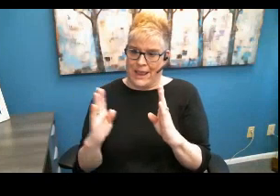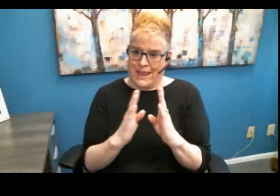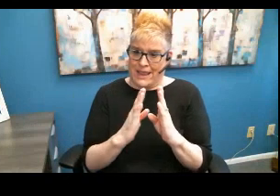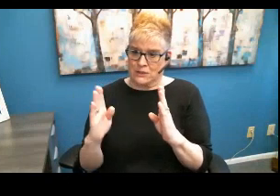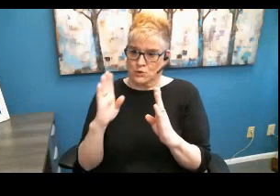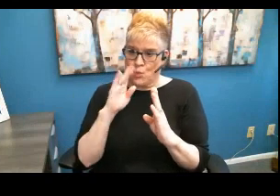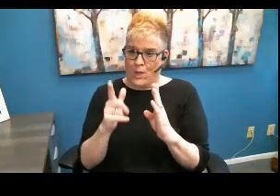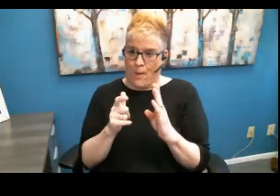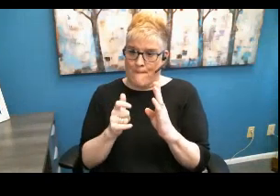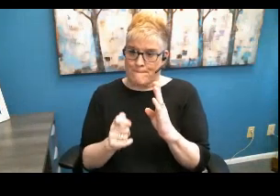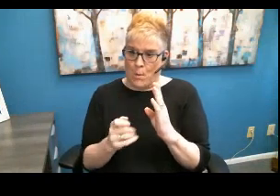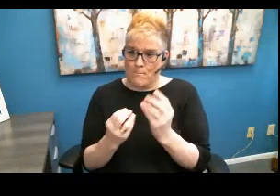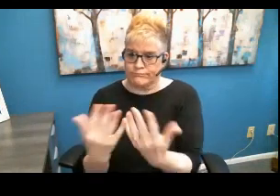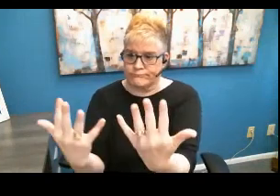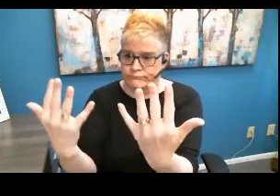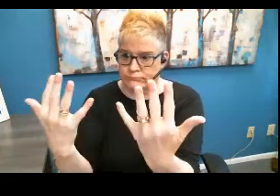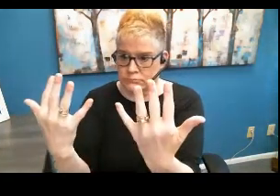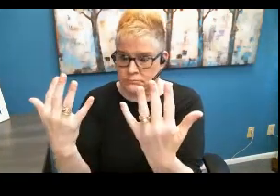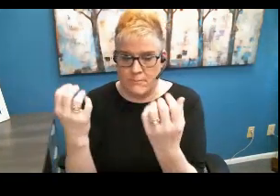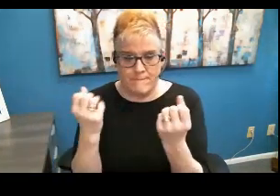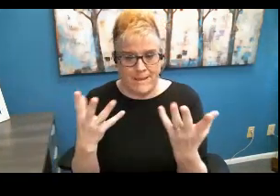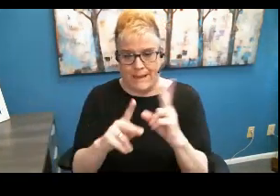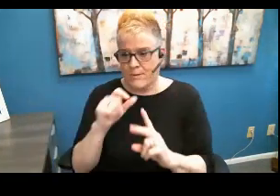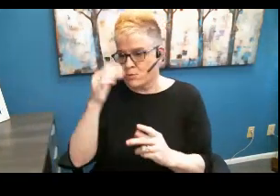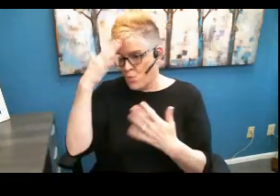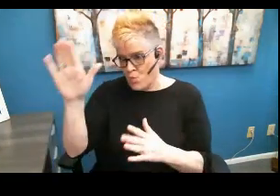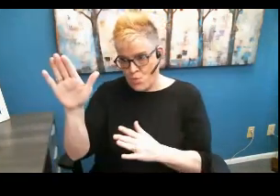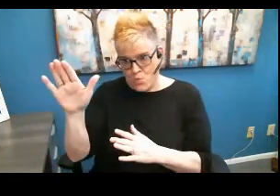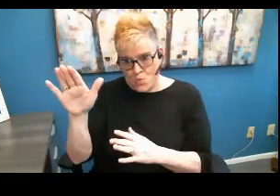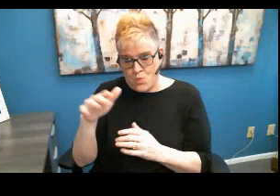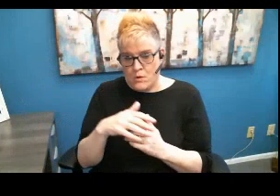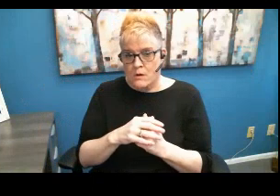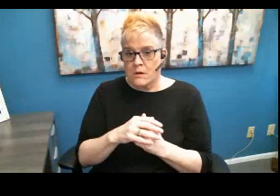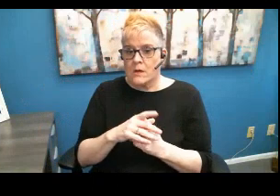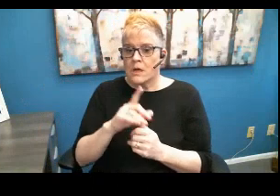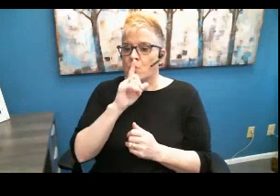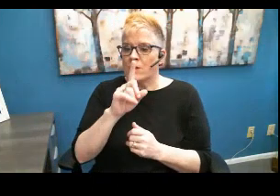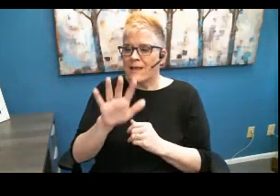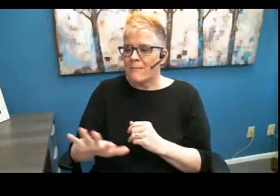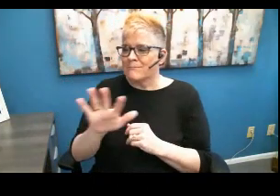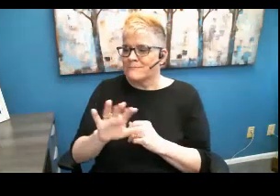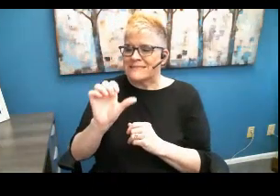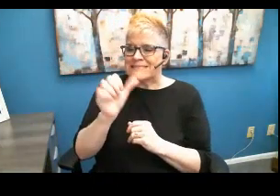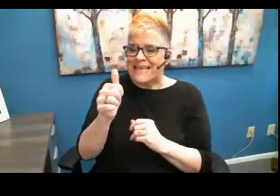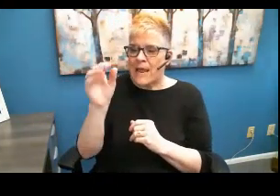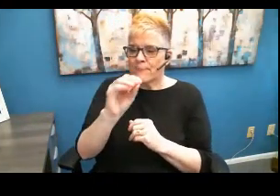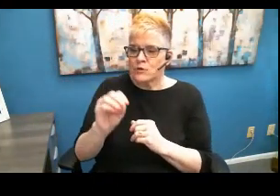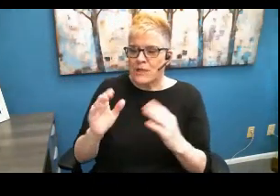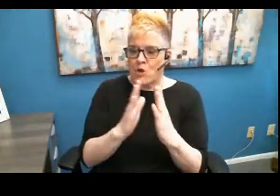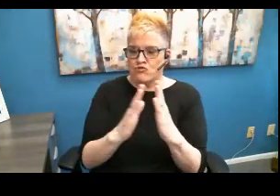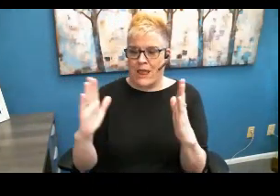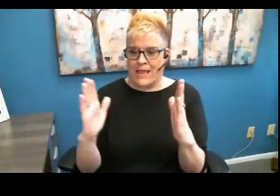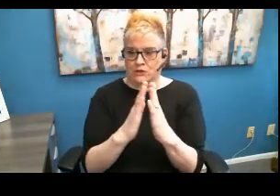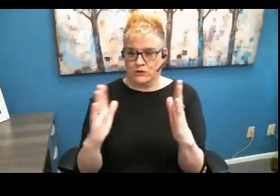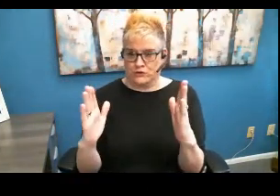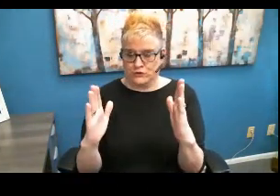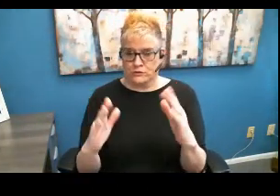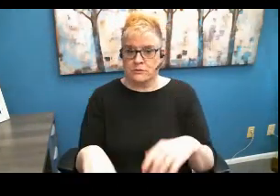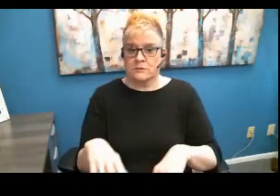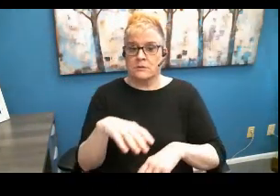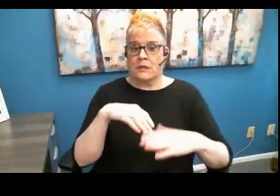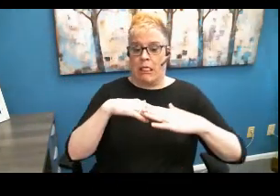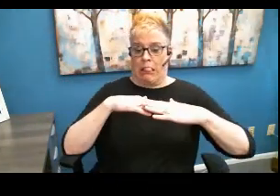ignite. A lot of folks don't know this, okay? So it's really about a 10% range. So if there's less